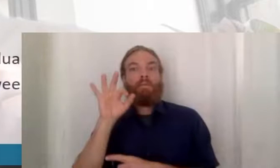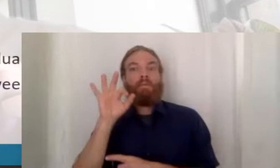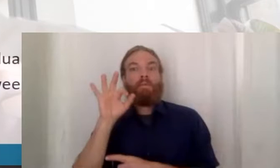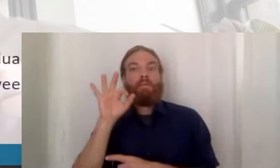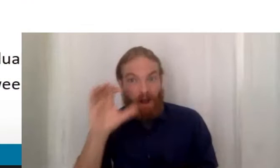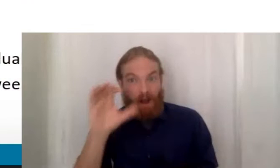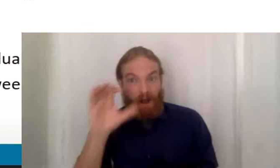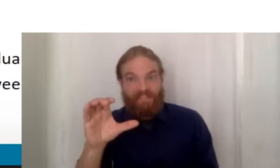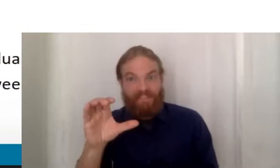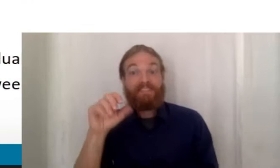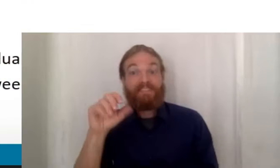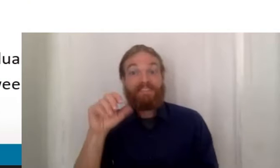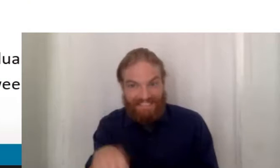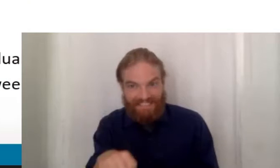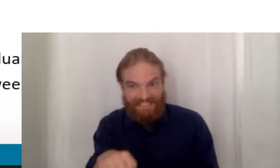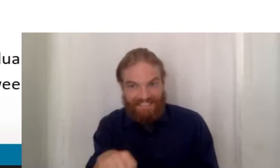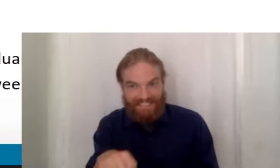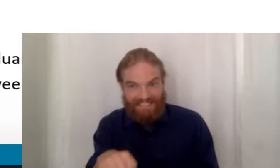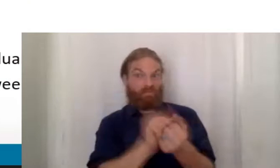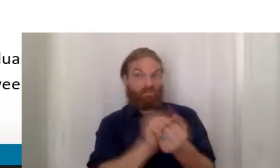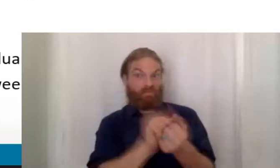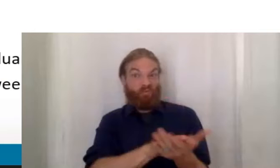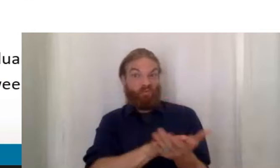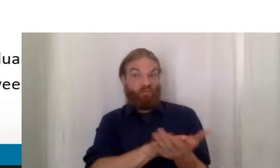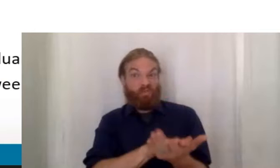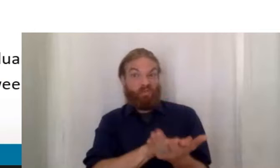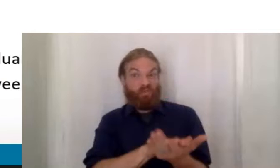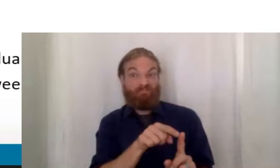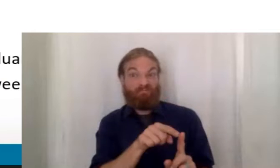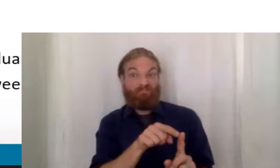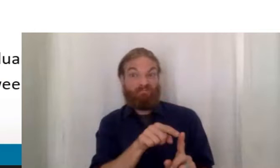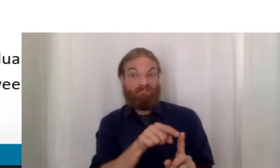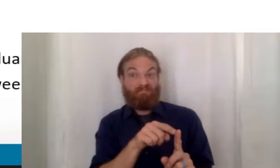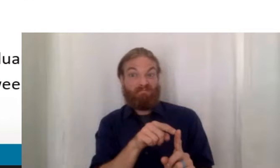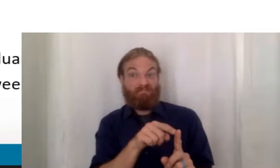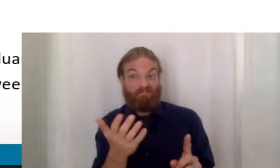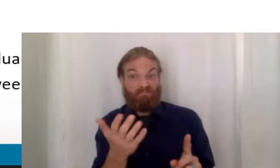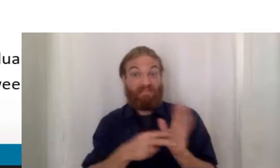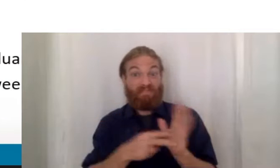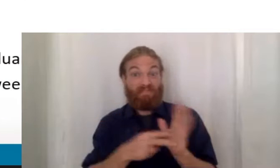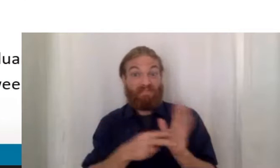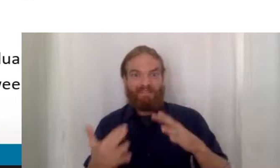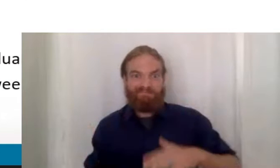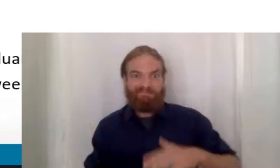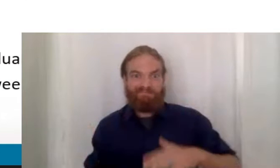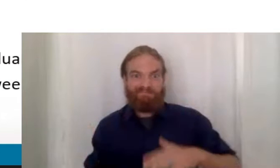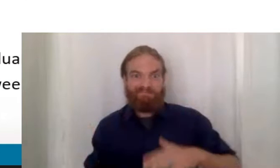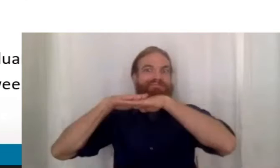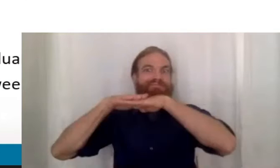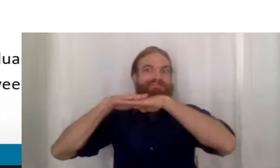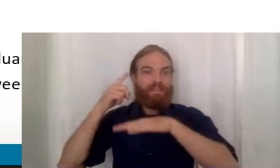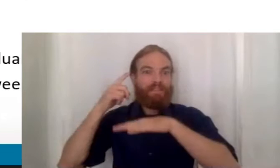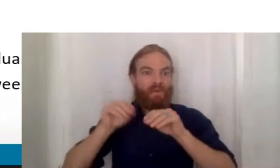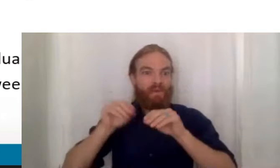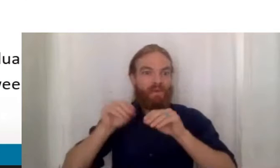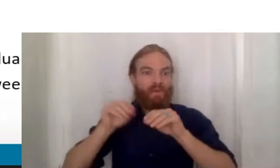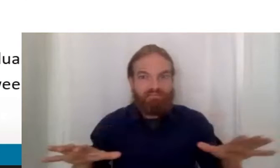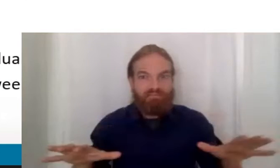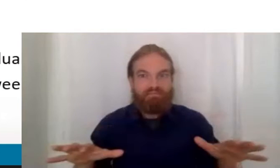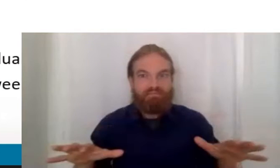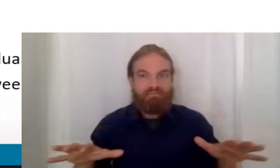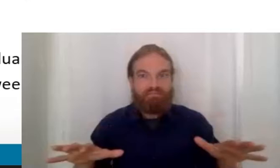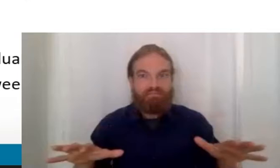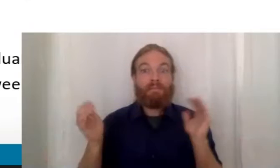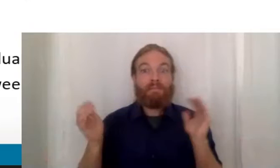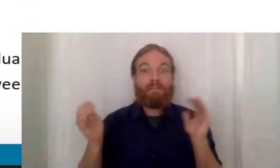a very large increase in outbreak sizes from what we have seen the previous year. A little bit about the